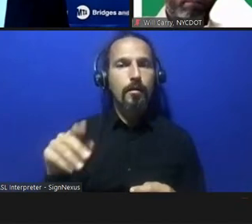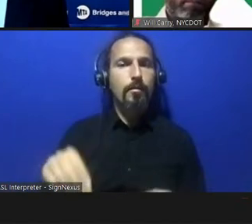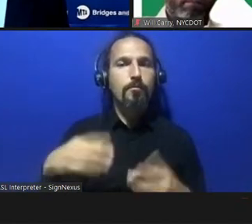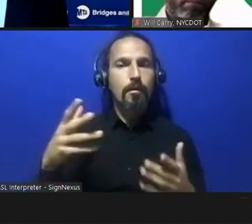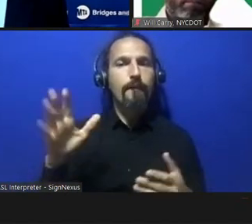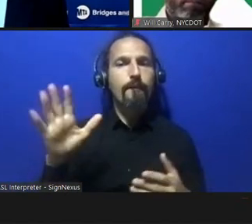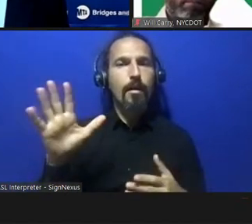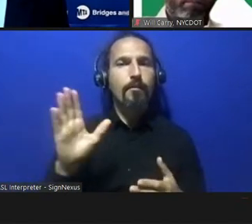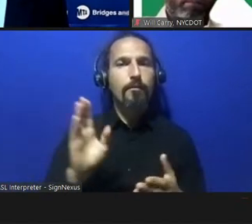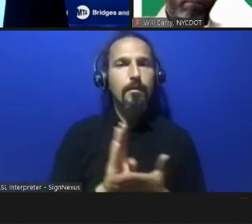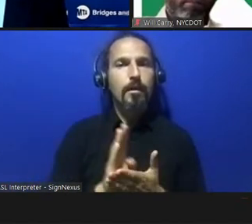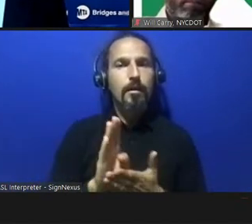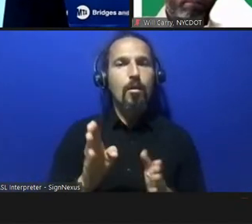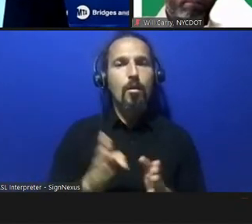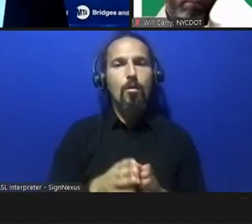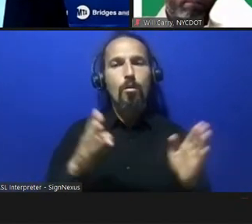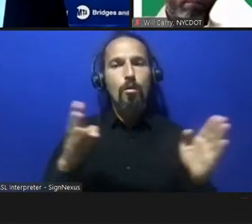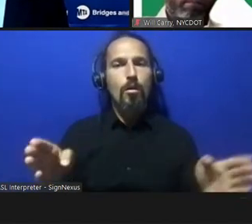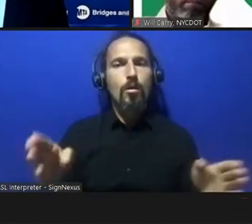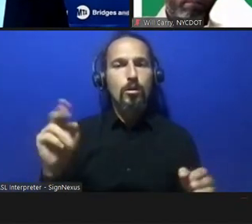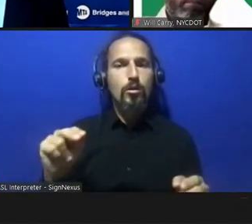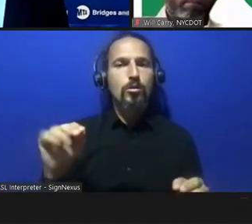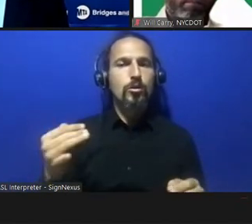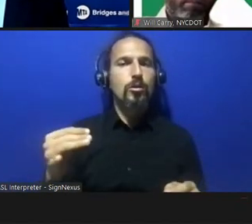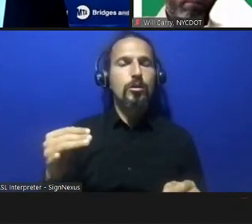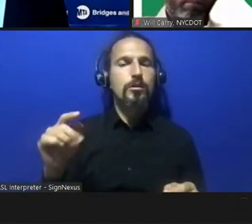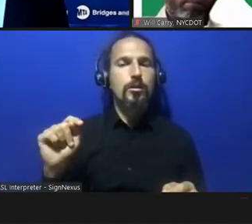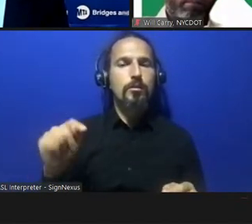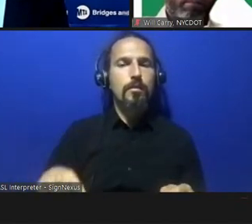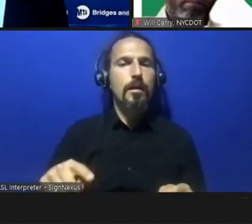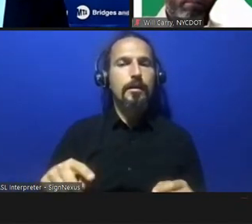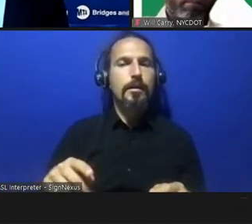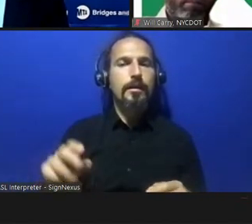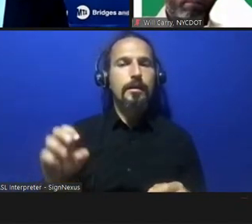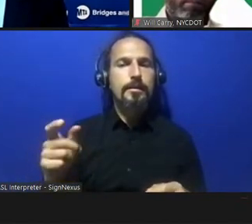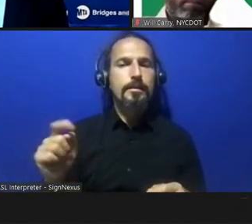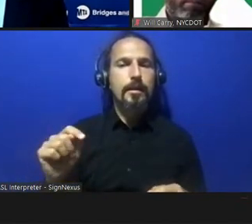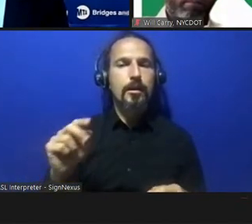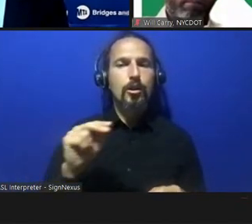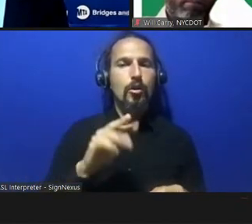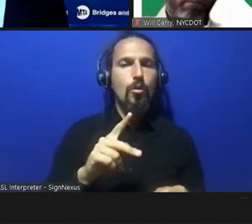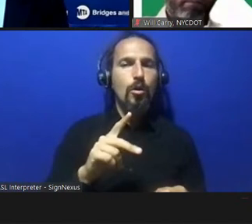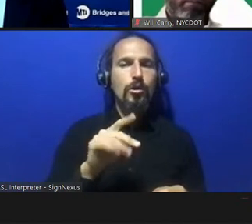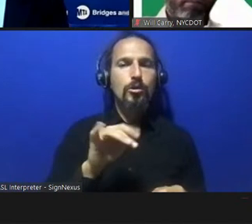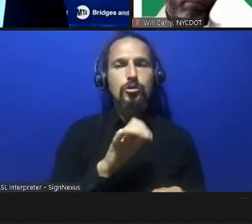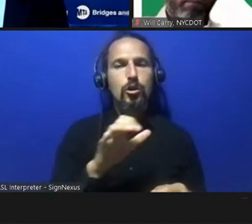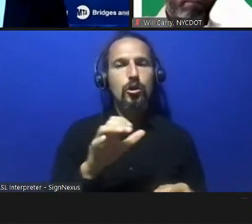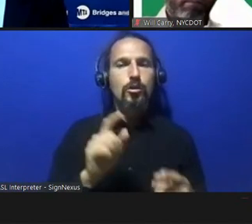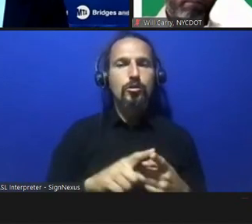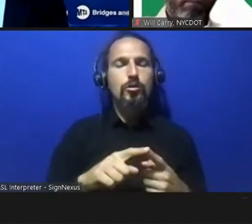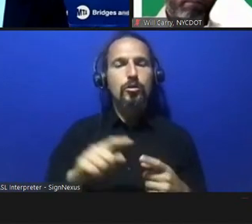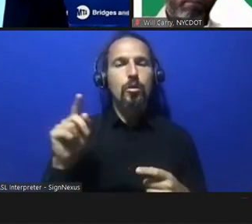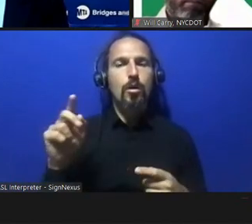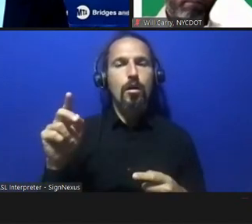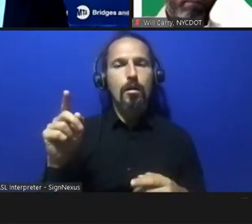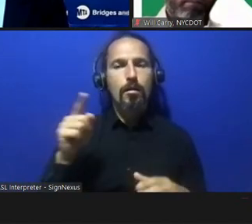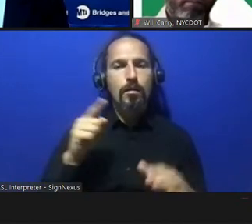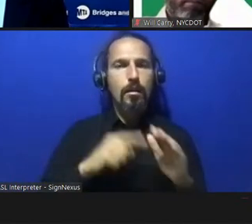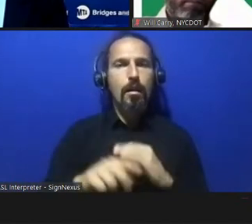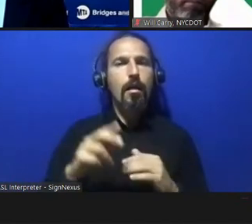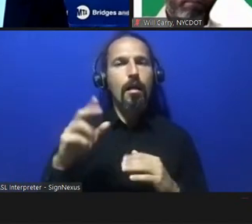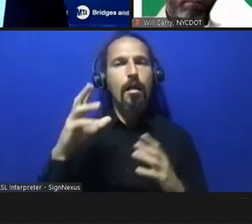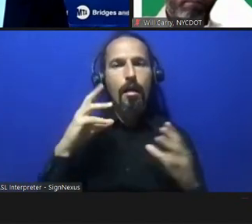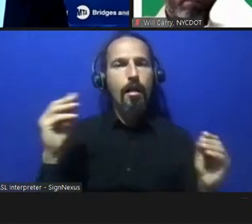billion dollar widening of the new jersey turnpike extension that runs from newark through jersey city to the holland tunnel here in jersey city and